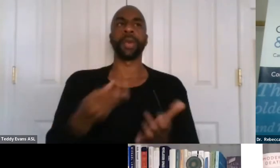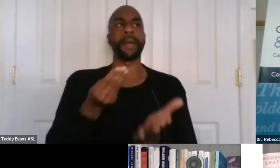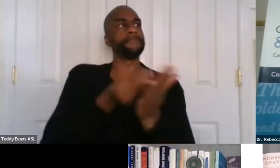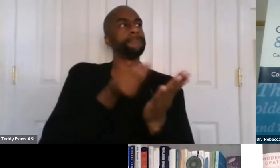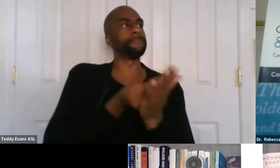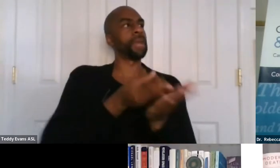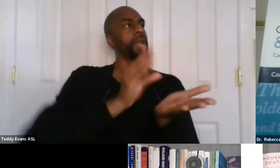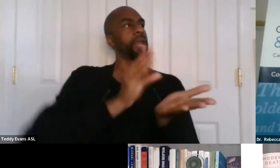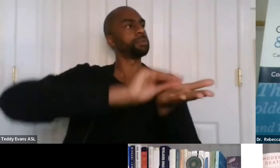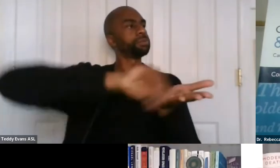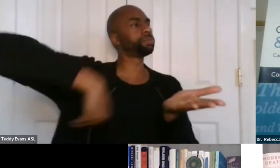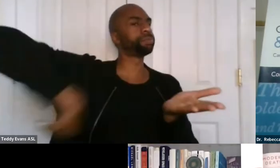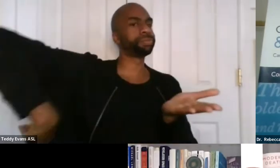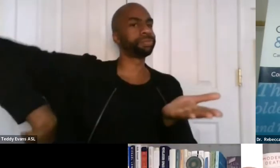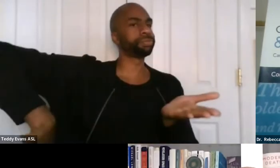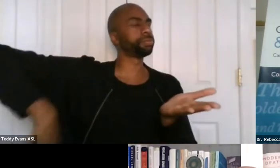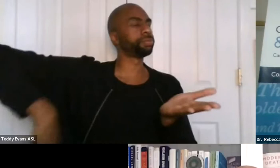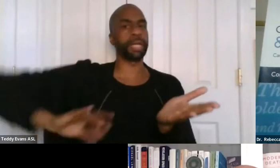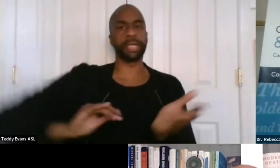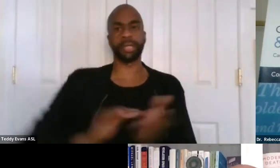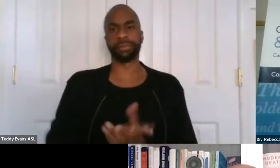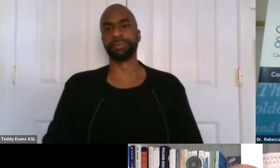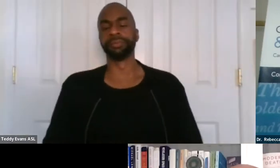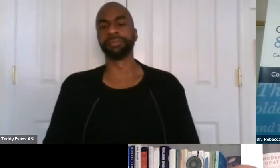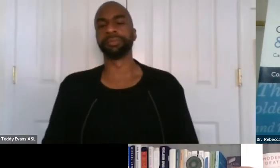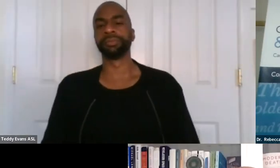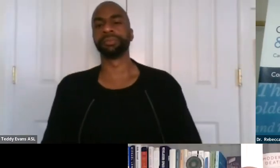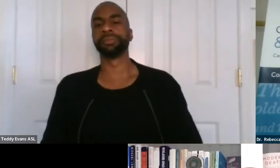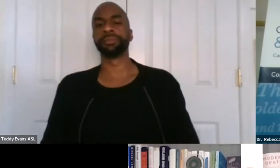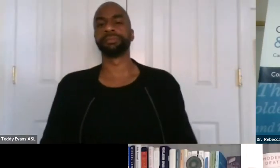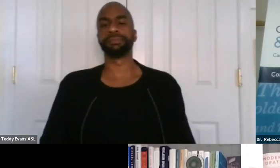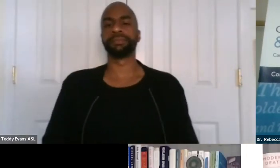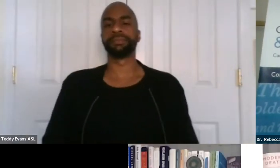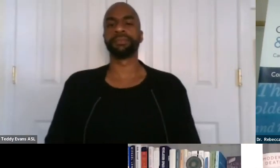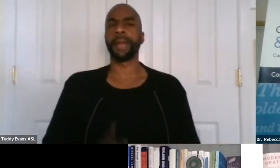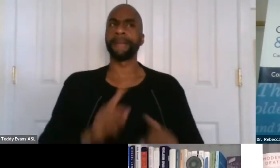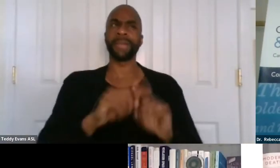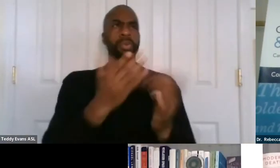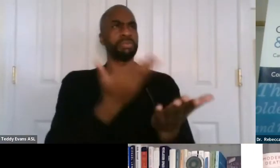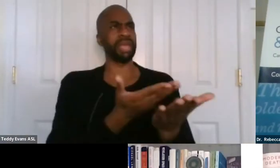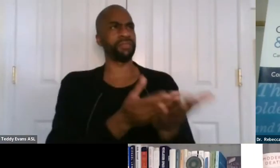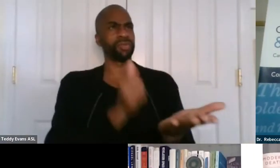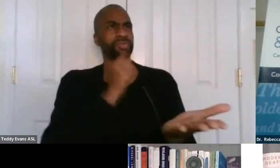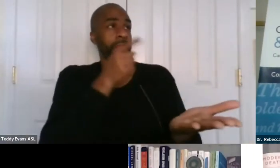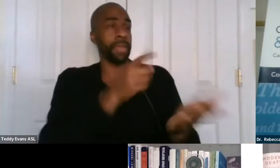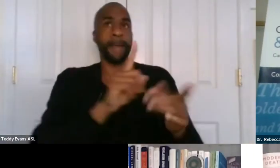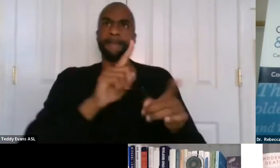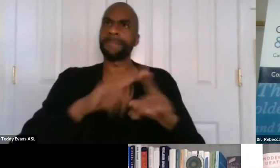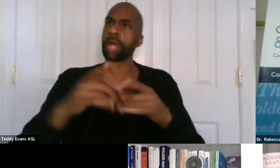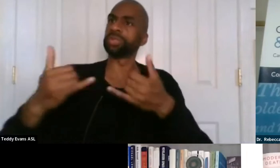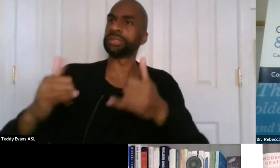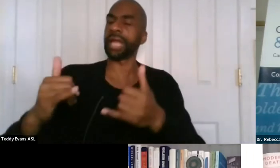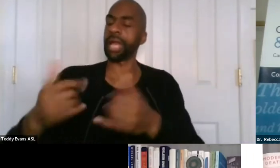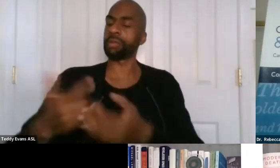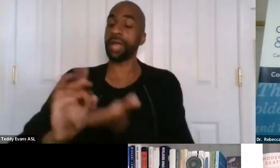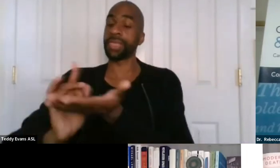very where the evidence was not there, and yet the drug was still approved.